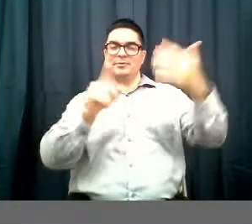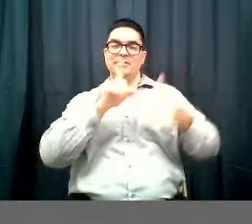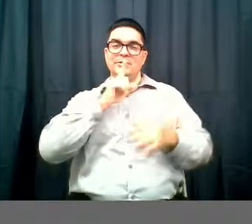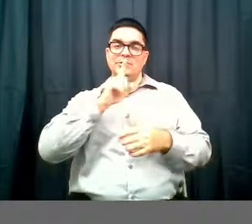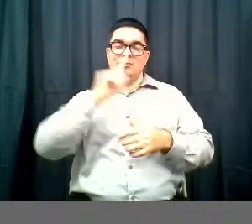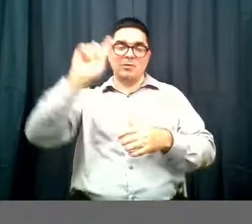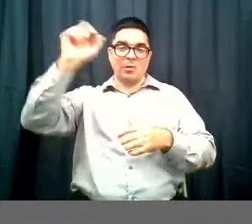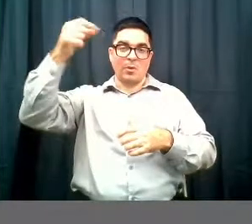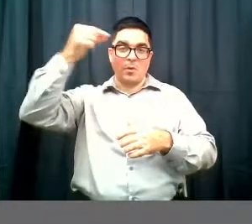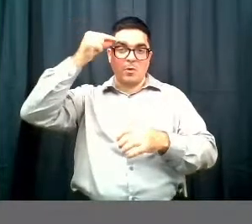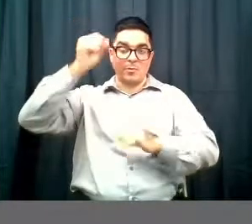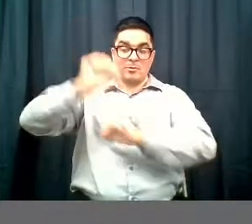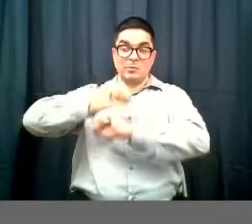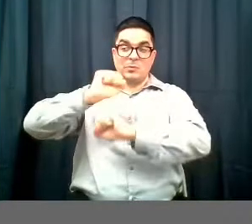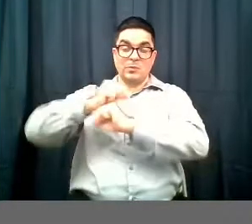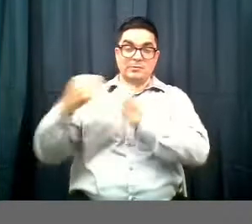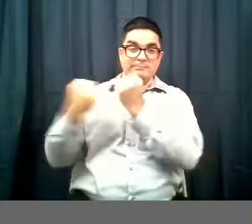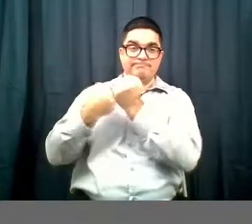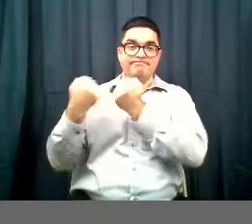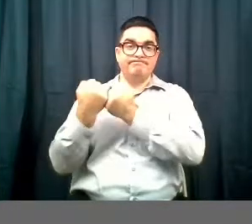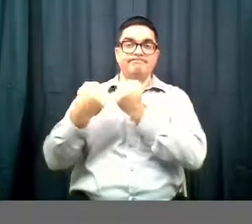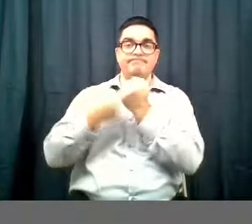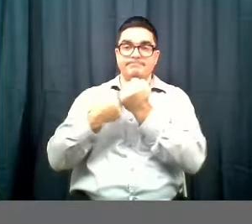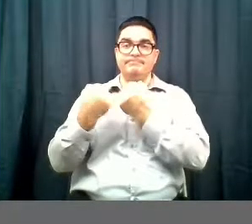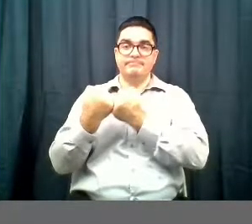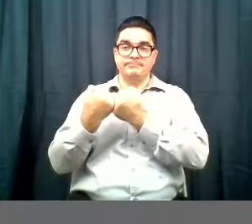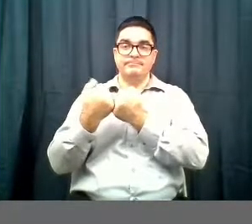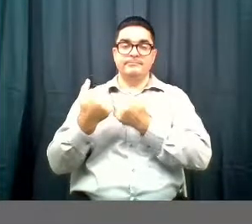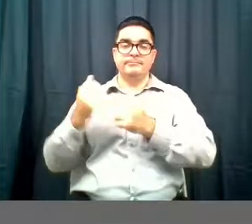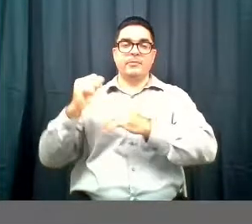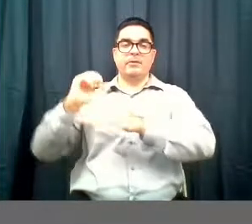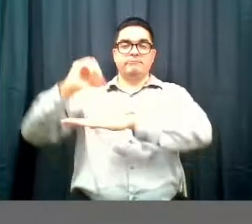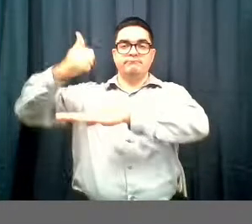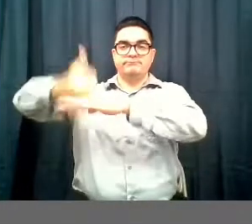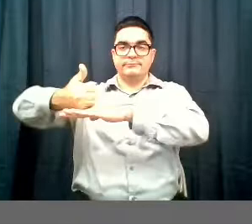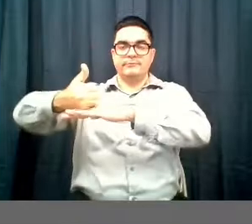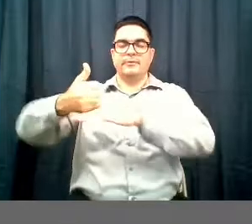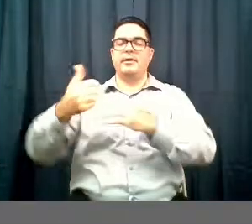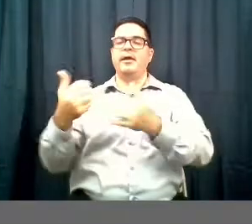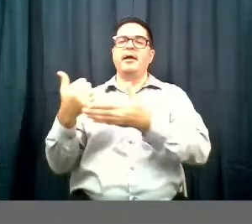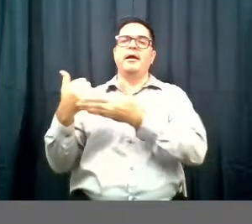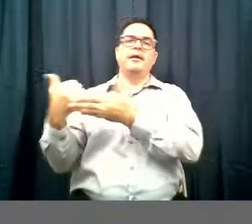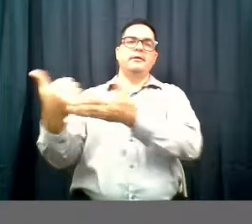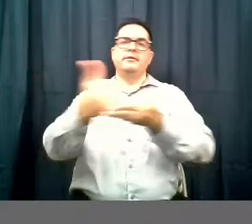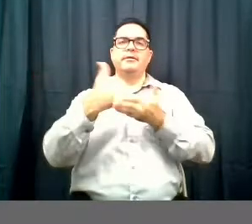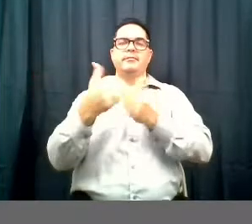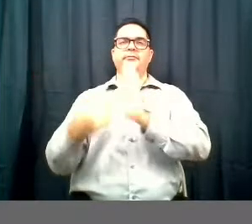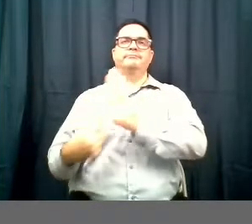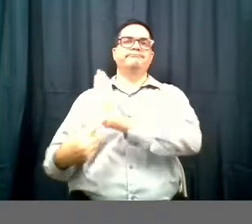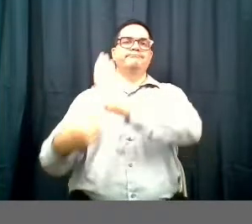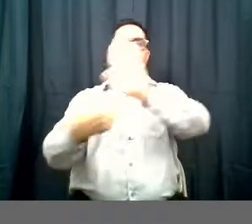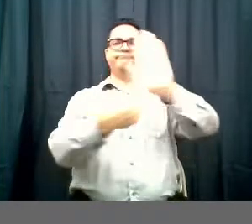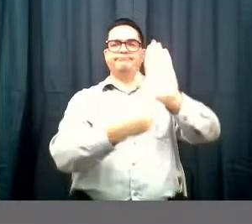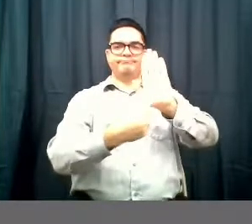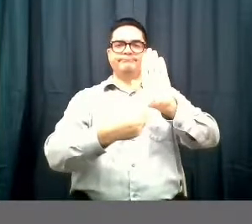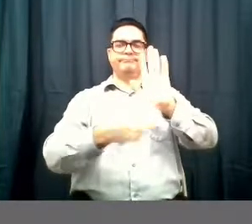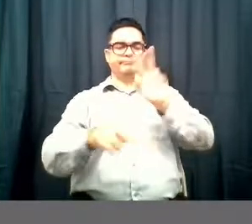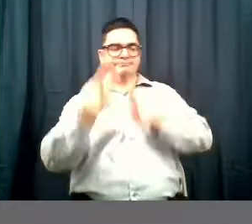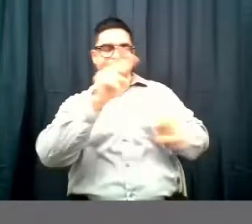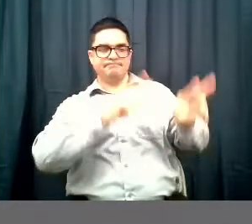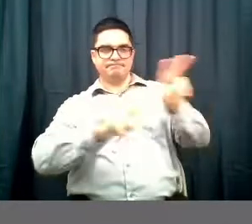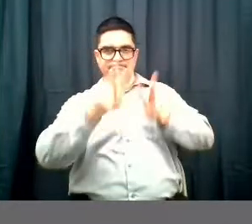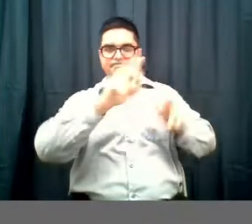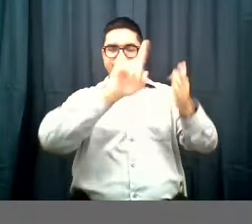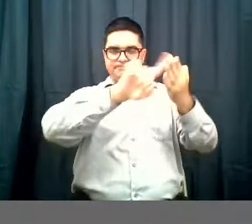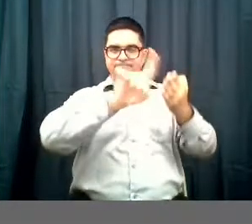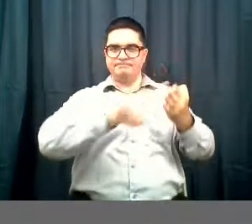the successful implementation of these that leads us to have this transparency and accountability. Next slide. In fact,